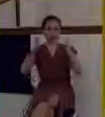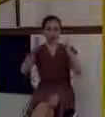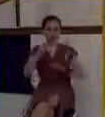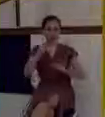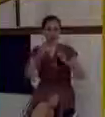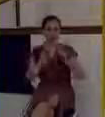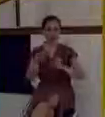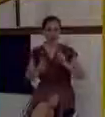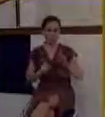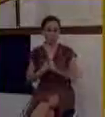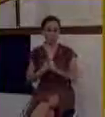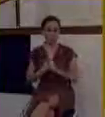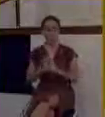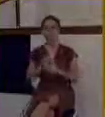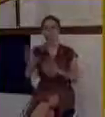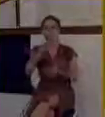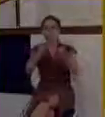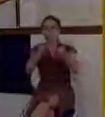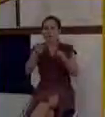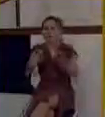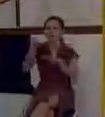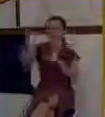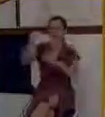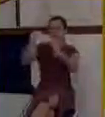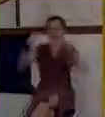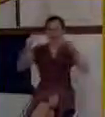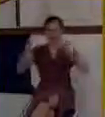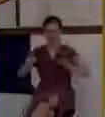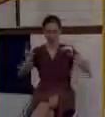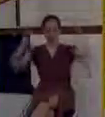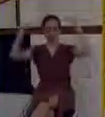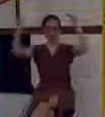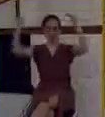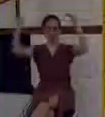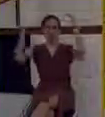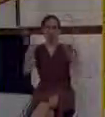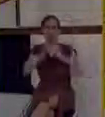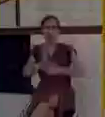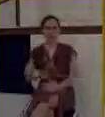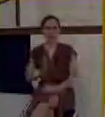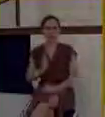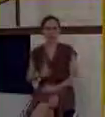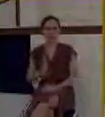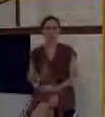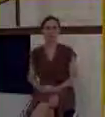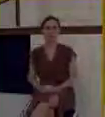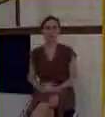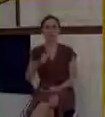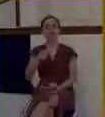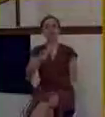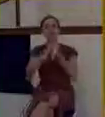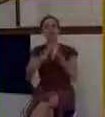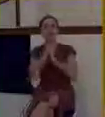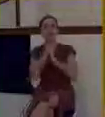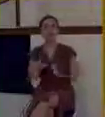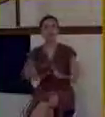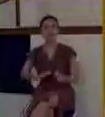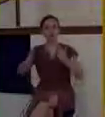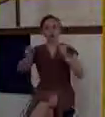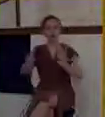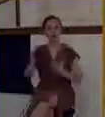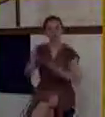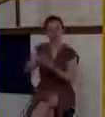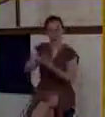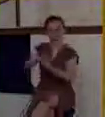heaven than angels. You become a glorified saint of God in heaven.